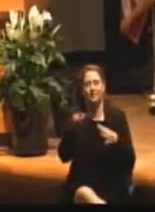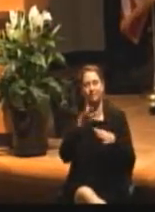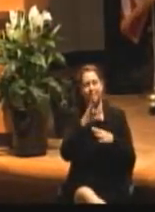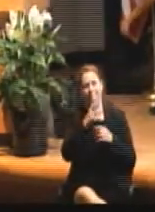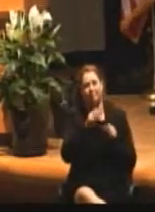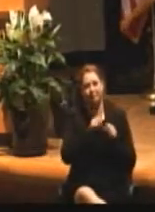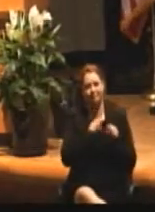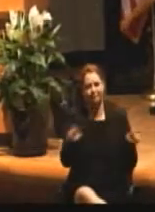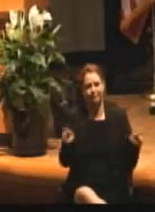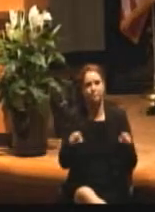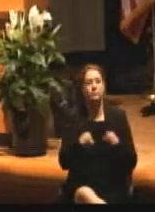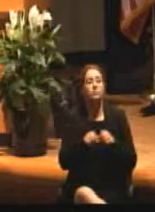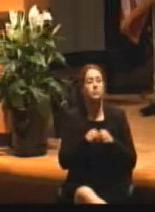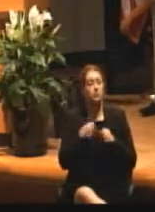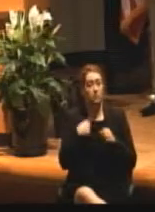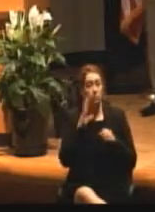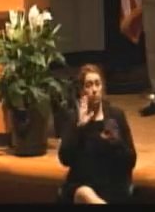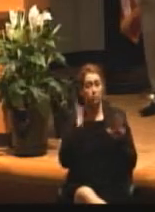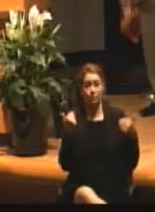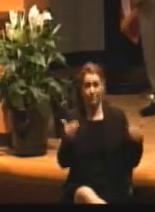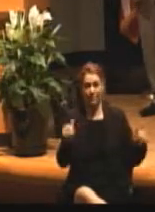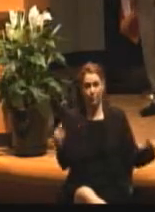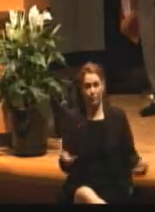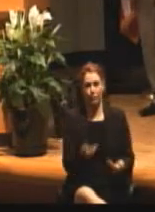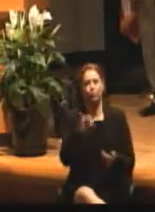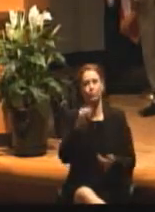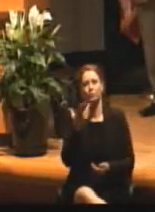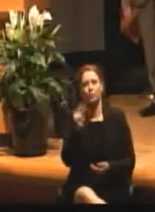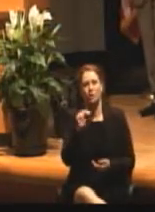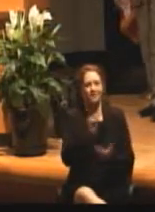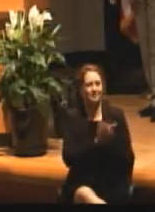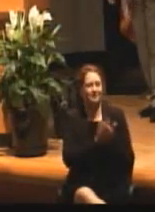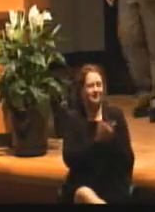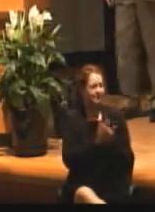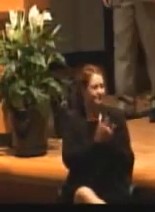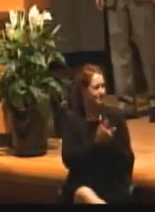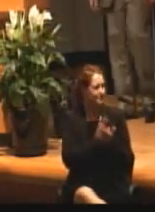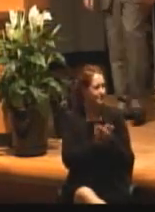going to introduce you to John. Let's give a big round of applause.